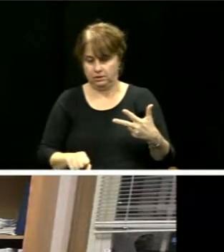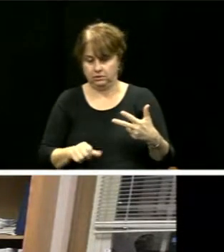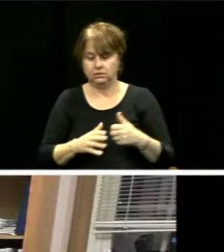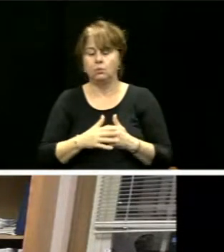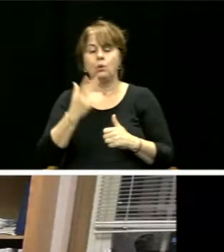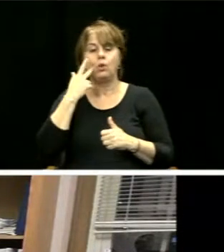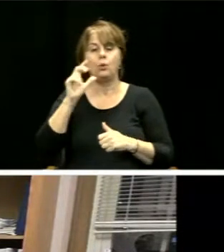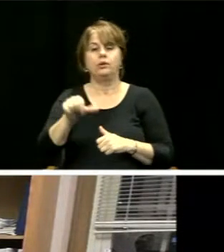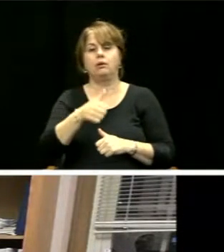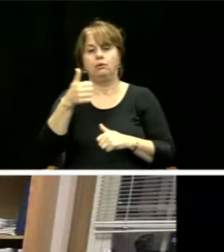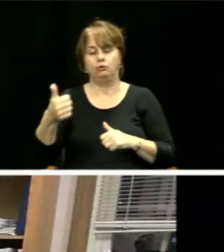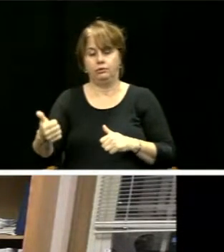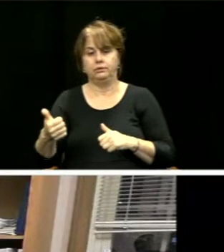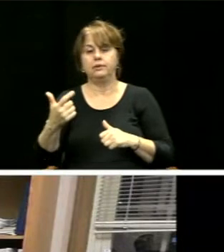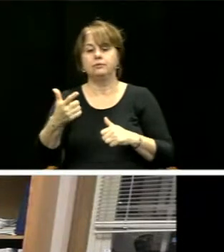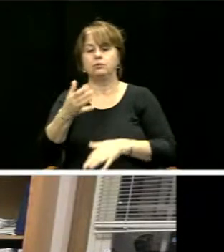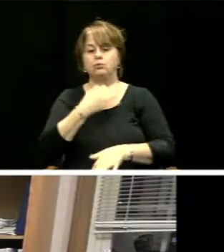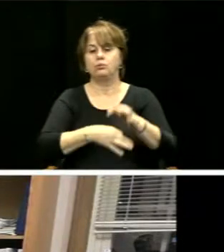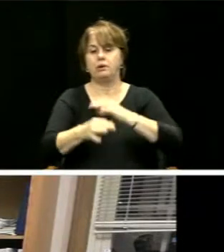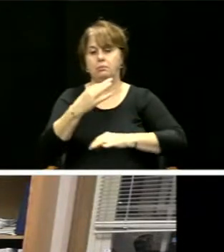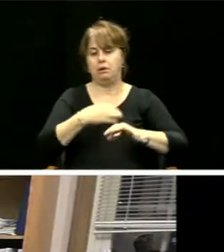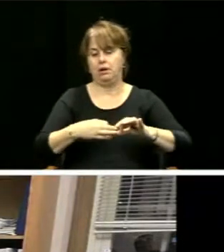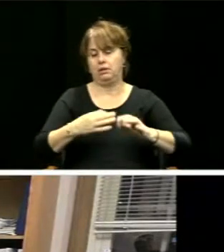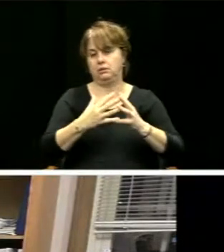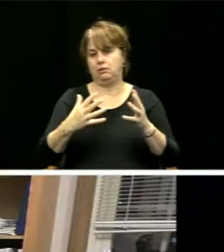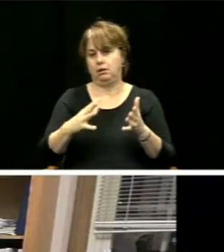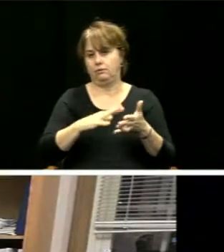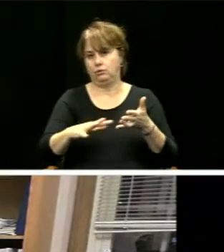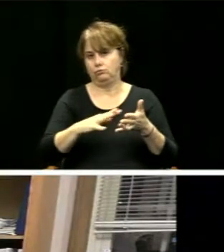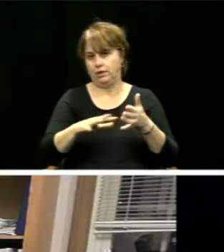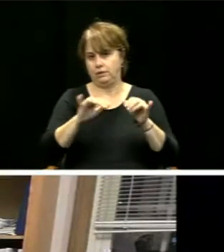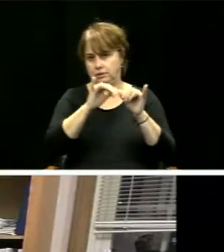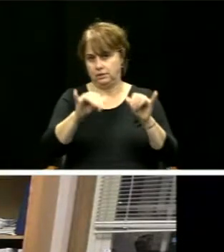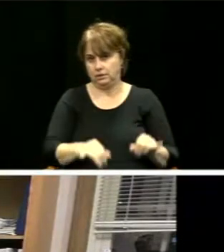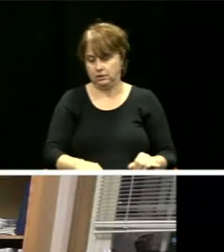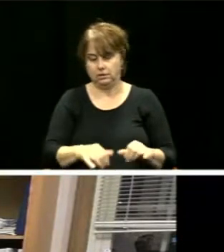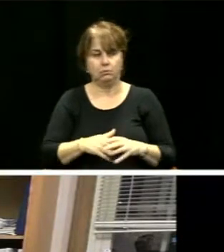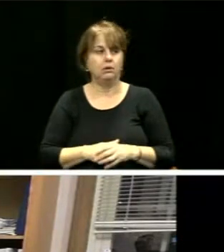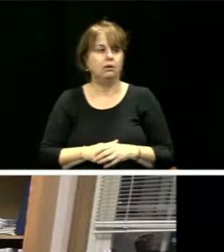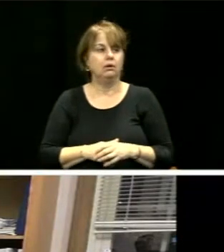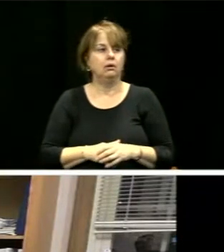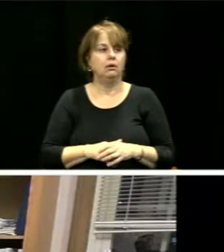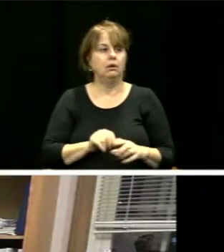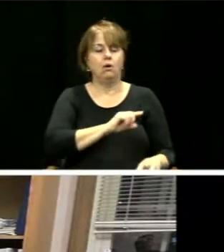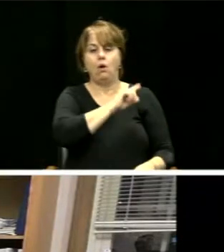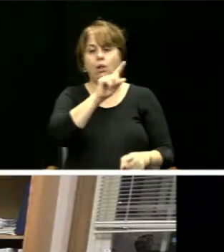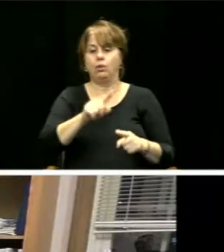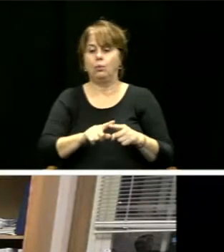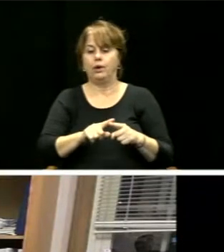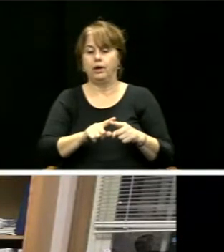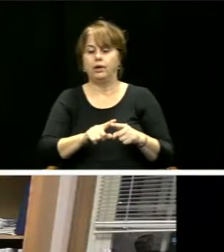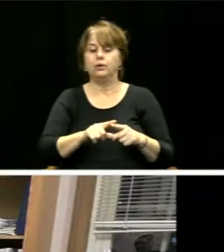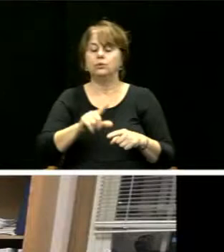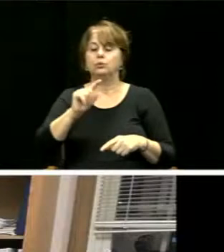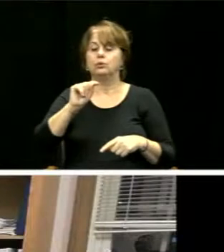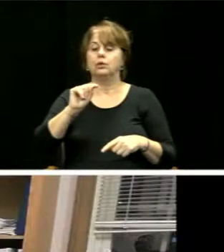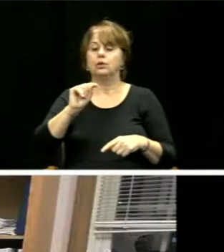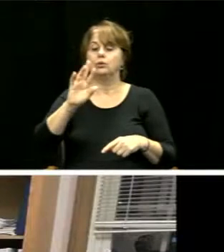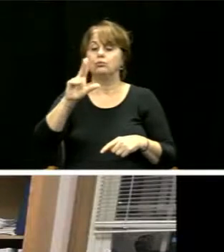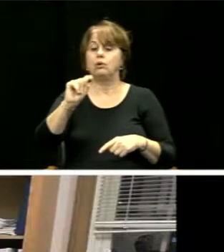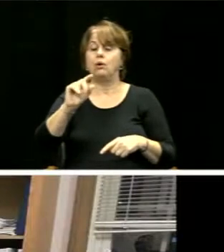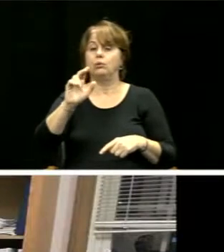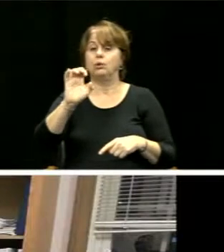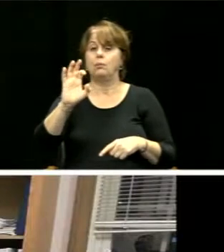alternatives to replace a lot of that drainage system, including going all the way to the west branch of Trout Brook near your